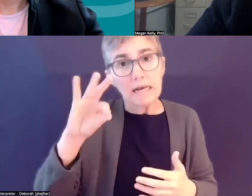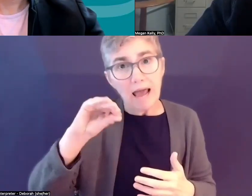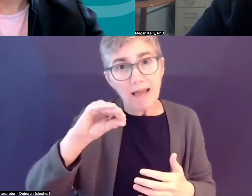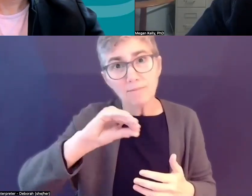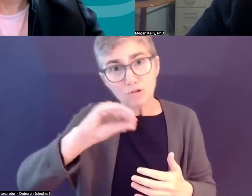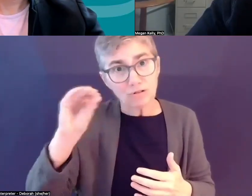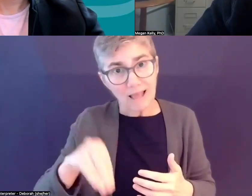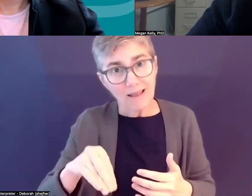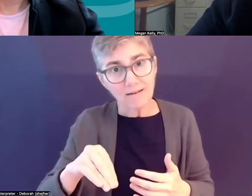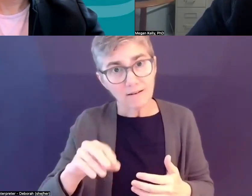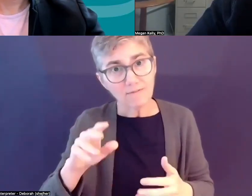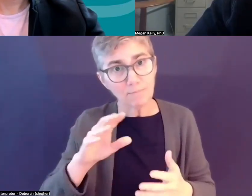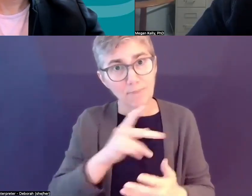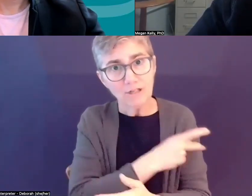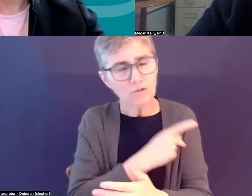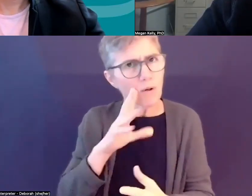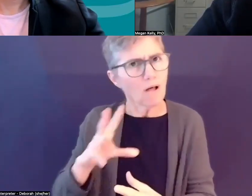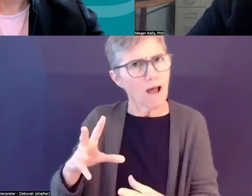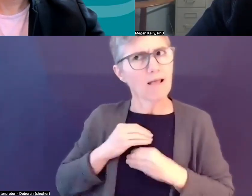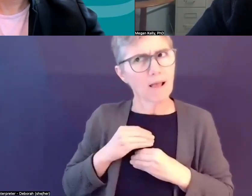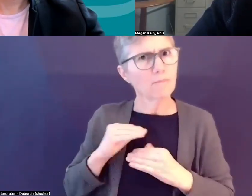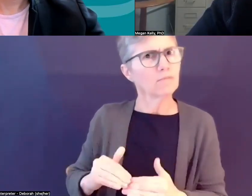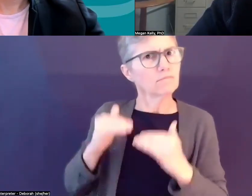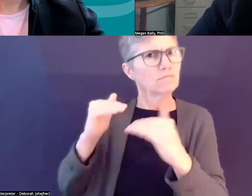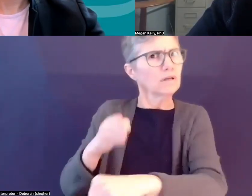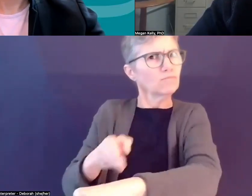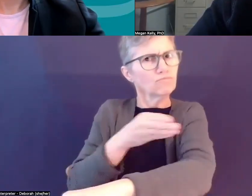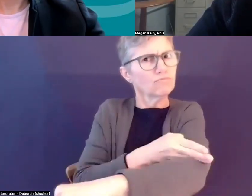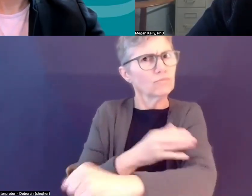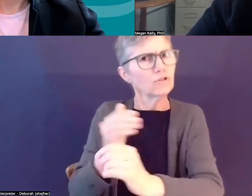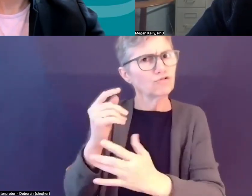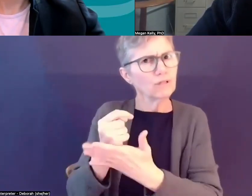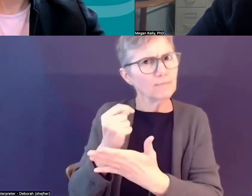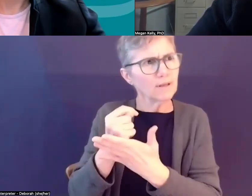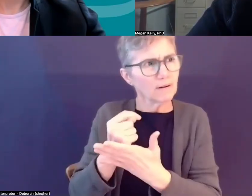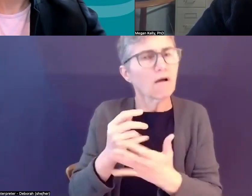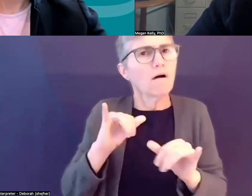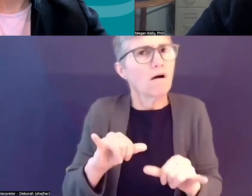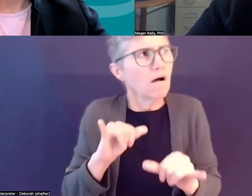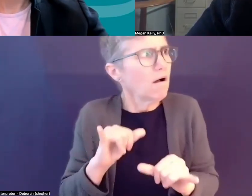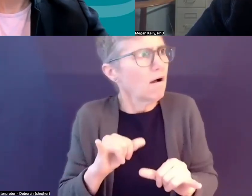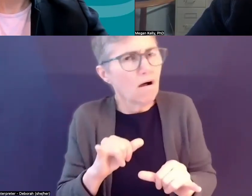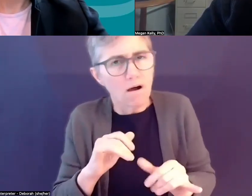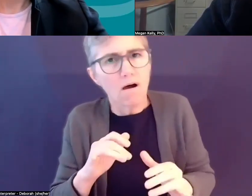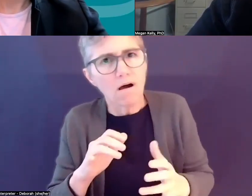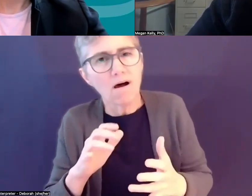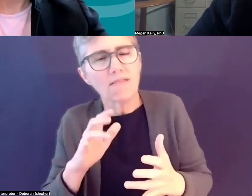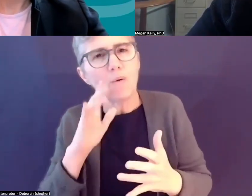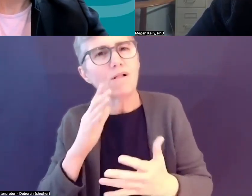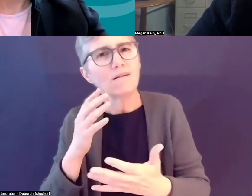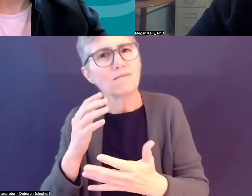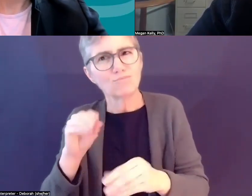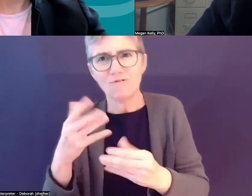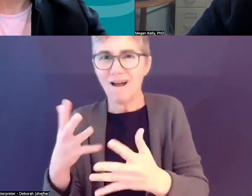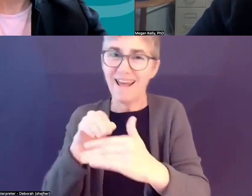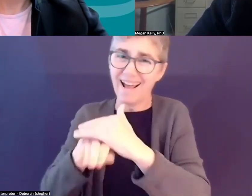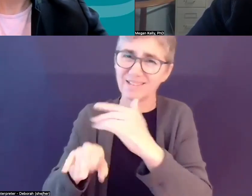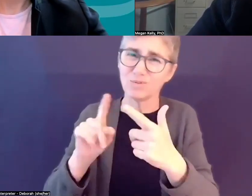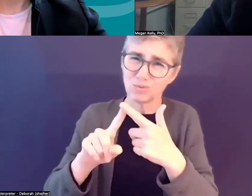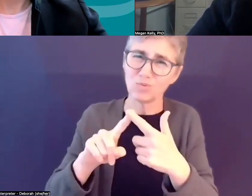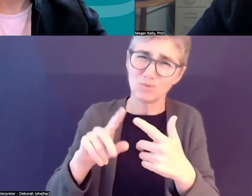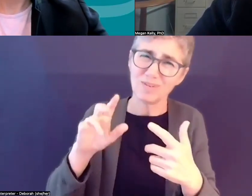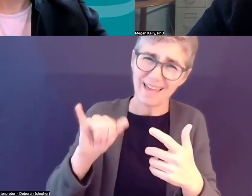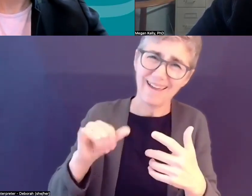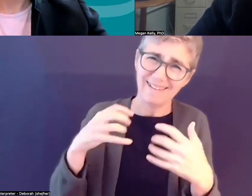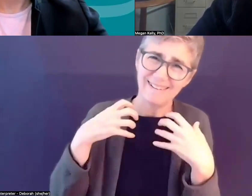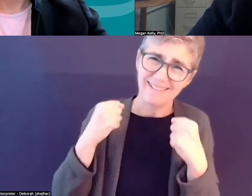the importance of provider training and equitable access to behavioral health services. Another theme that we heard today was the importance